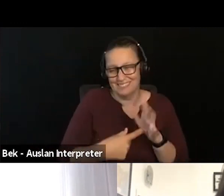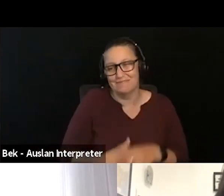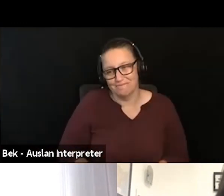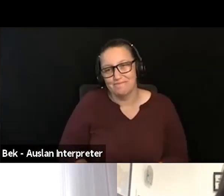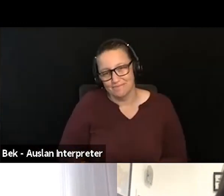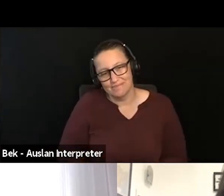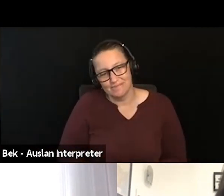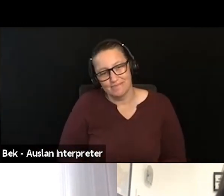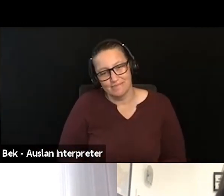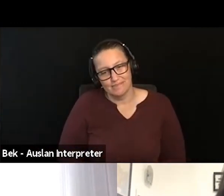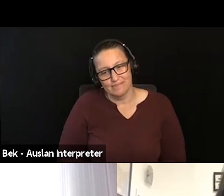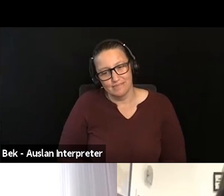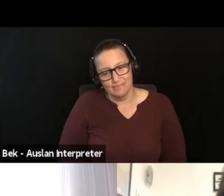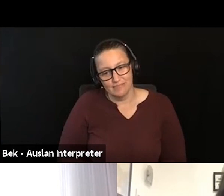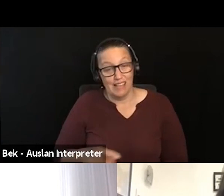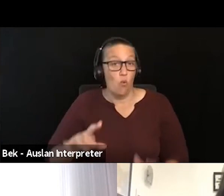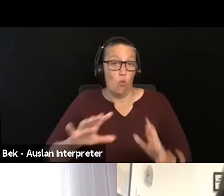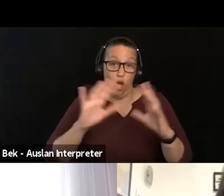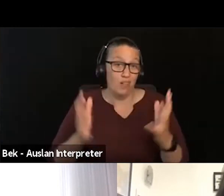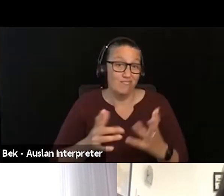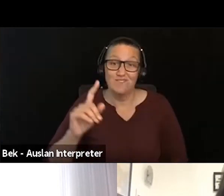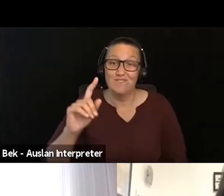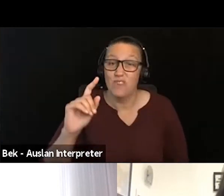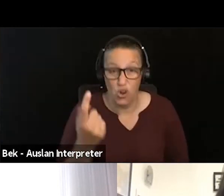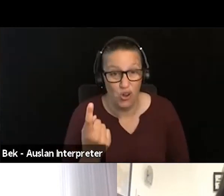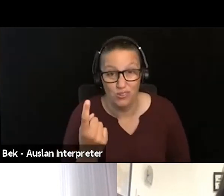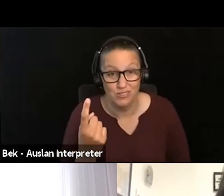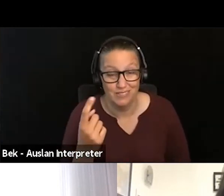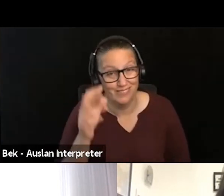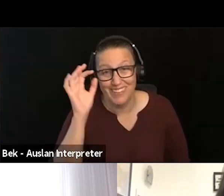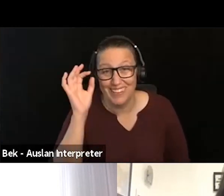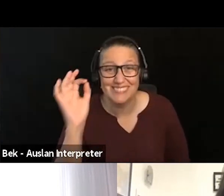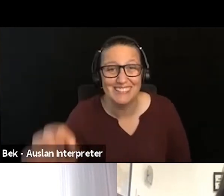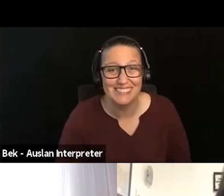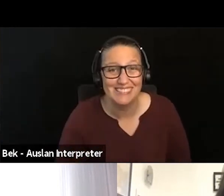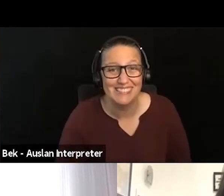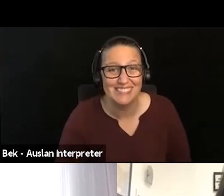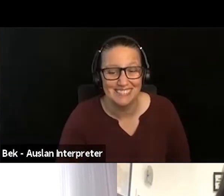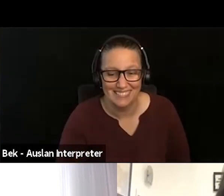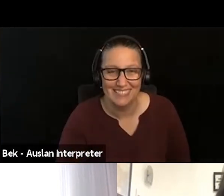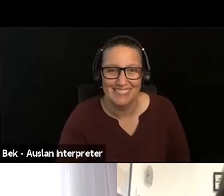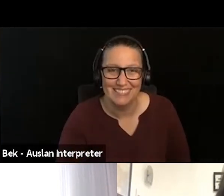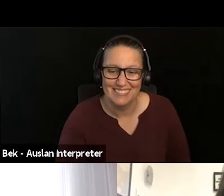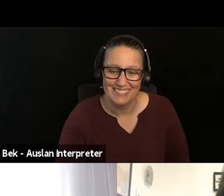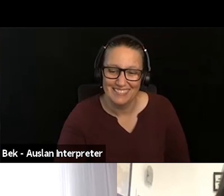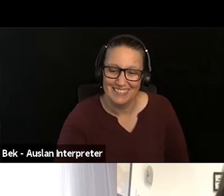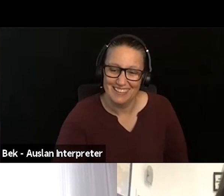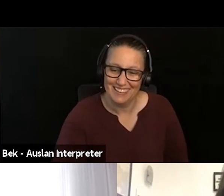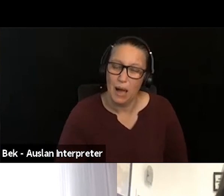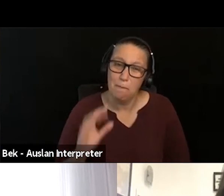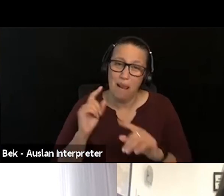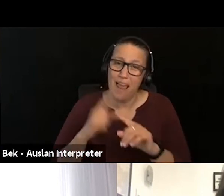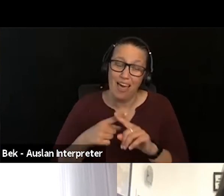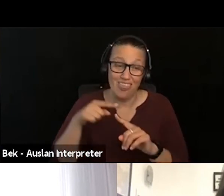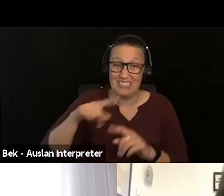is pretty much a world first. And I think we're also able to announce that this is actually just accepted